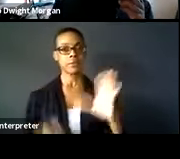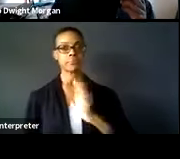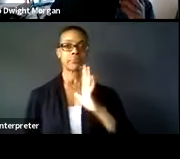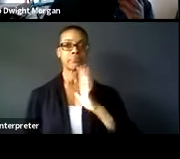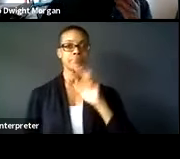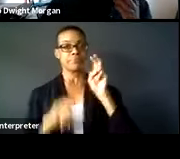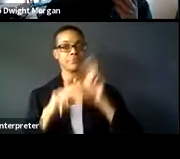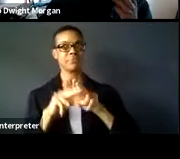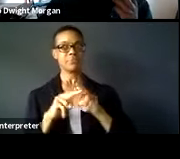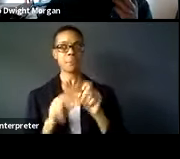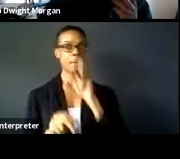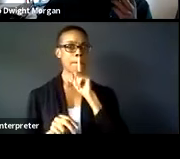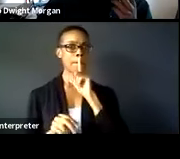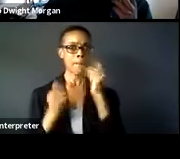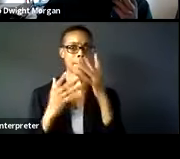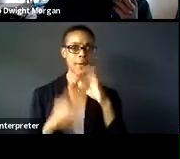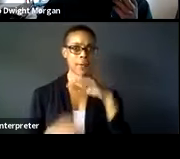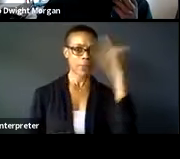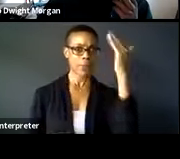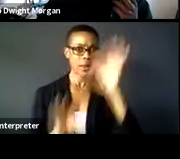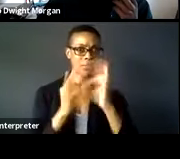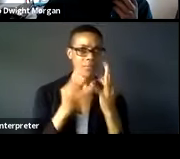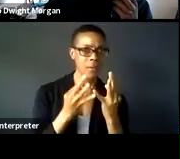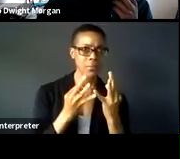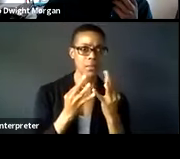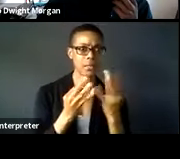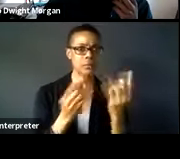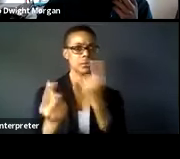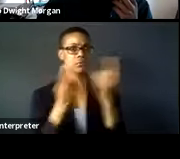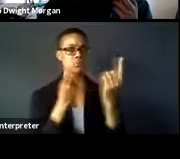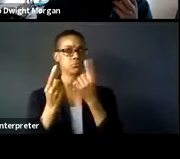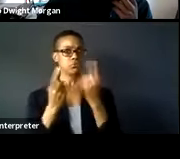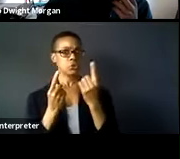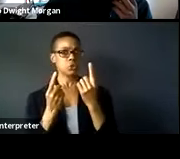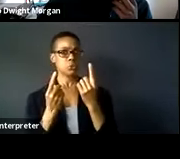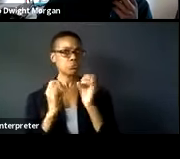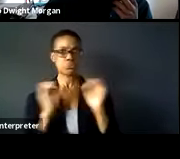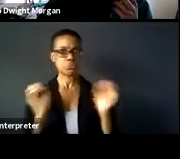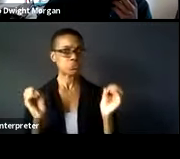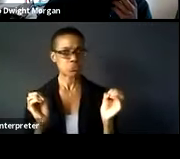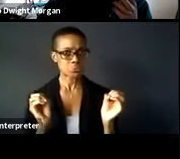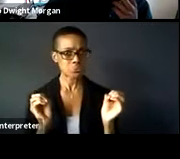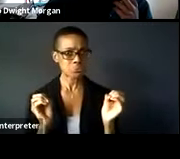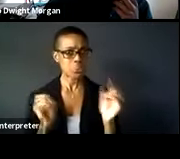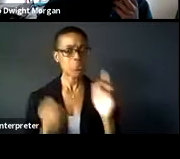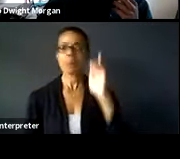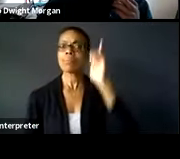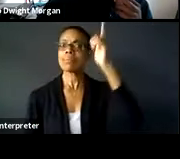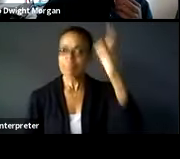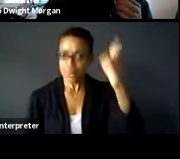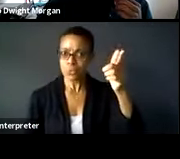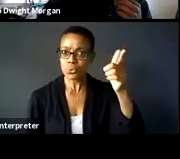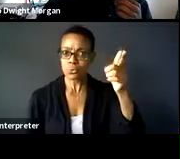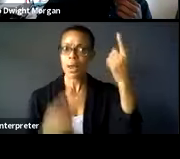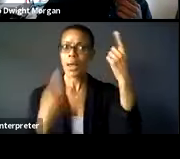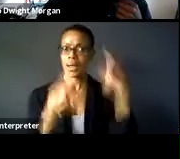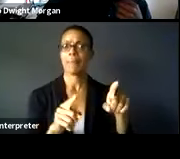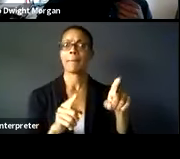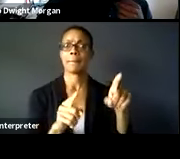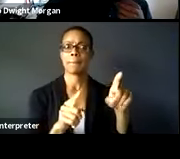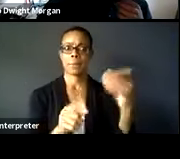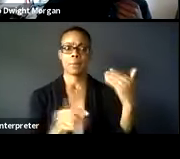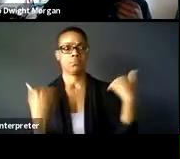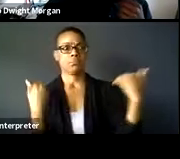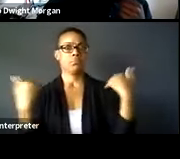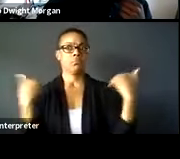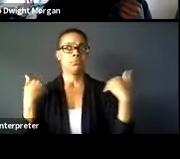saying, you know, just because you're in your role, I want to be here. But that happened later on. And, you know, of course, I was